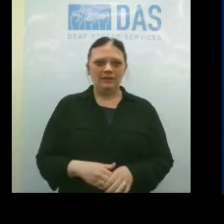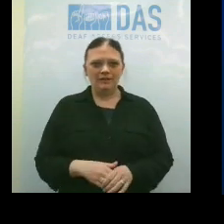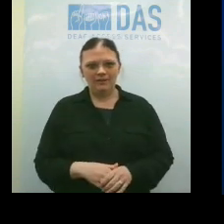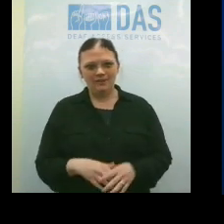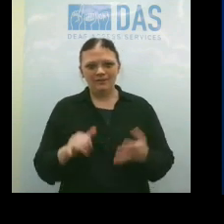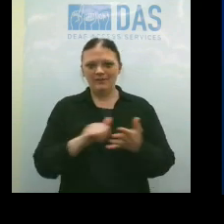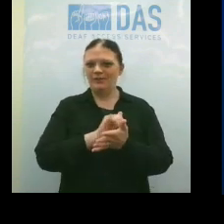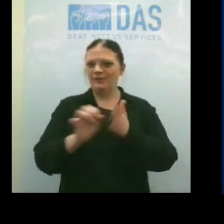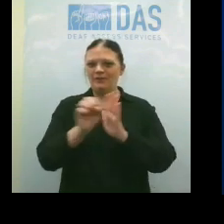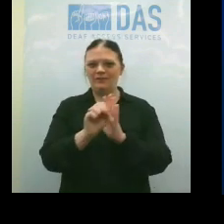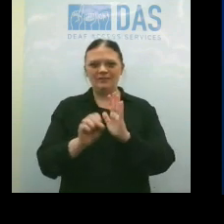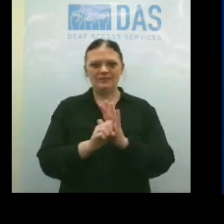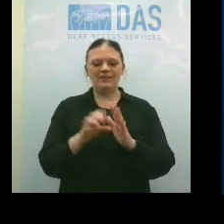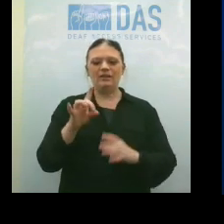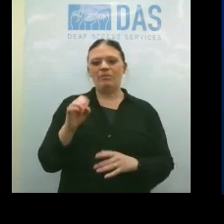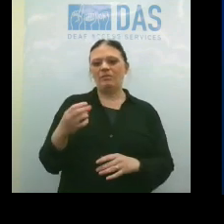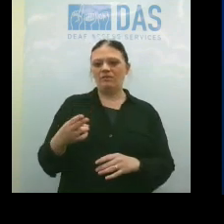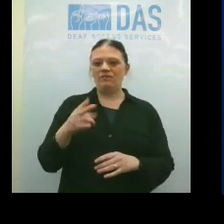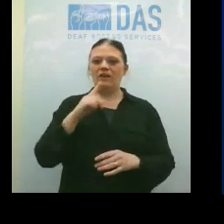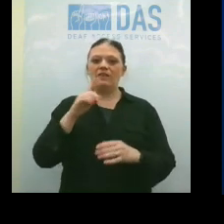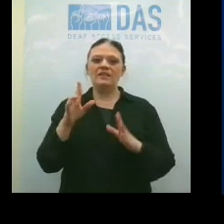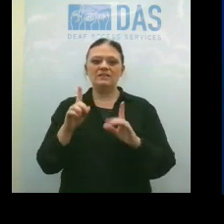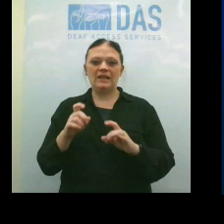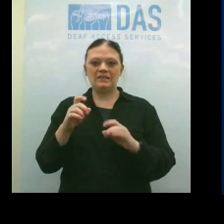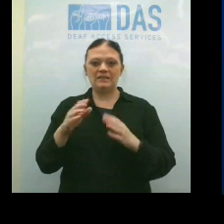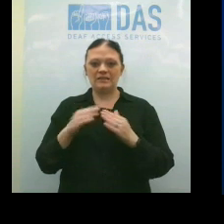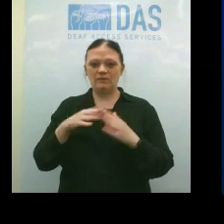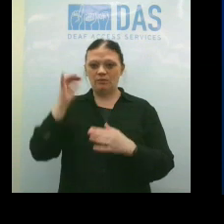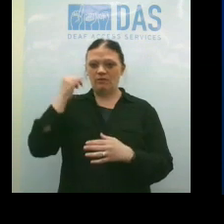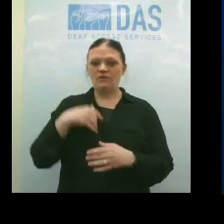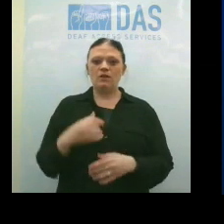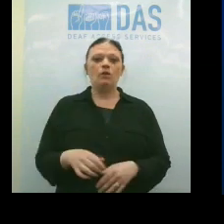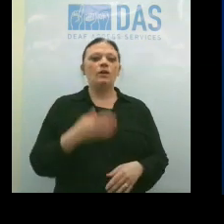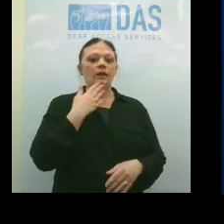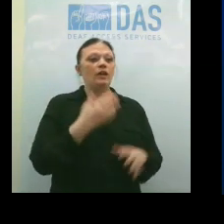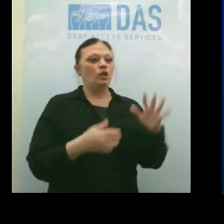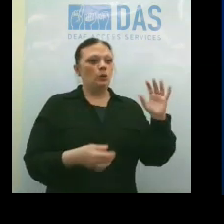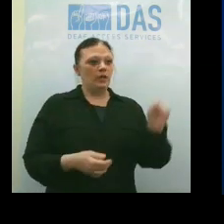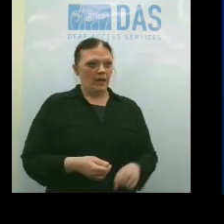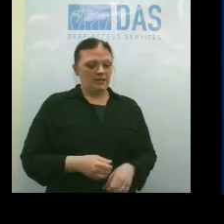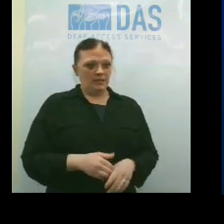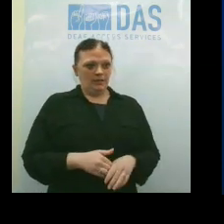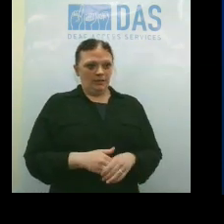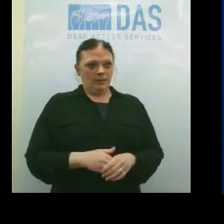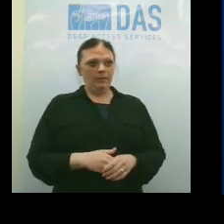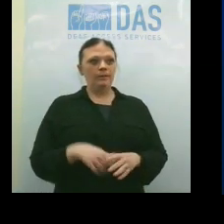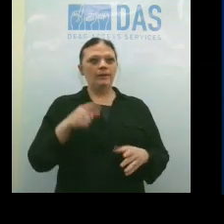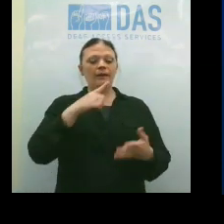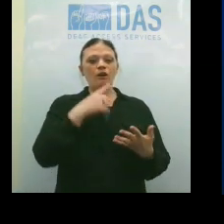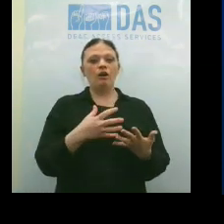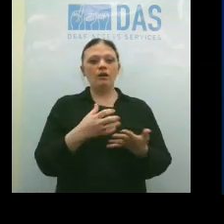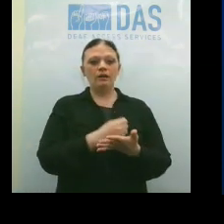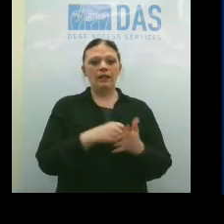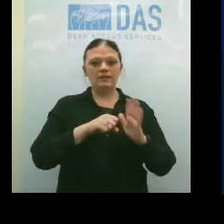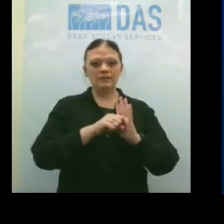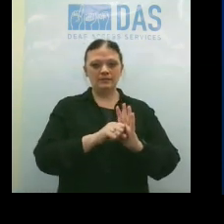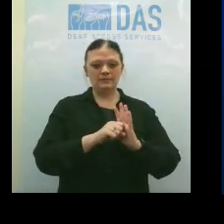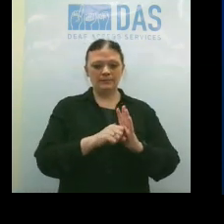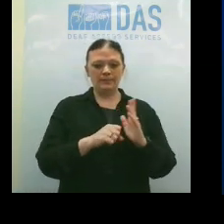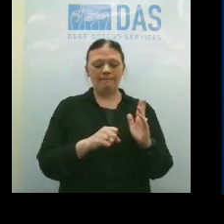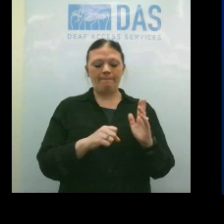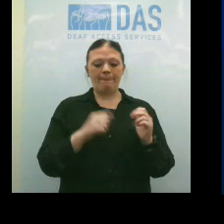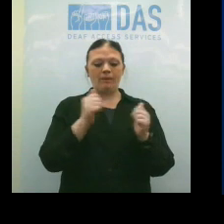State Department of Health is also doing testing in downtown Buffalo. Thank you, yes. So they are collecting specimens against the nose